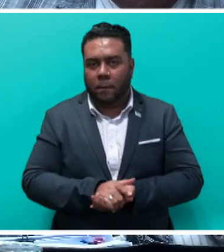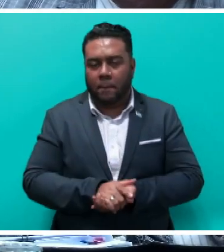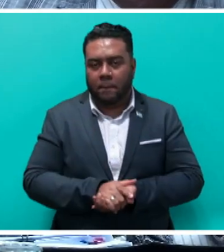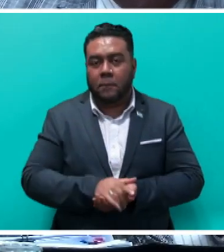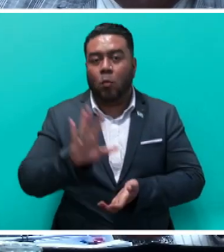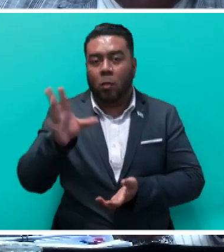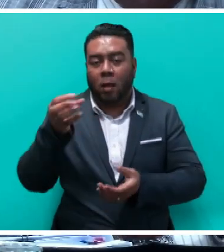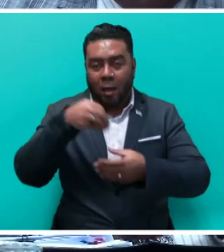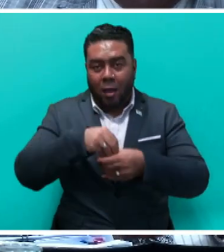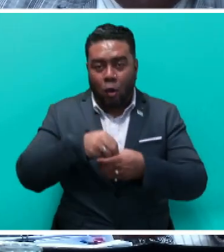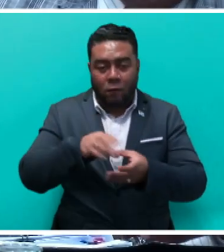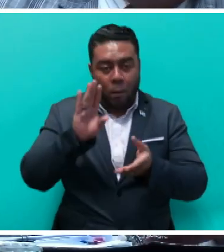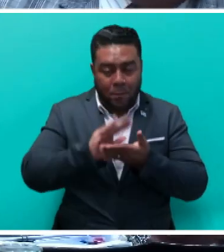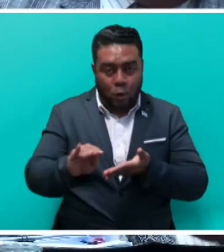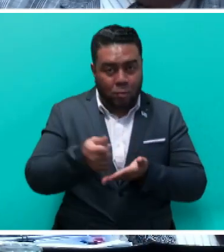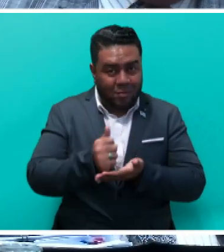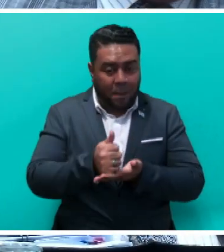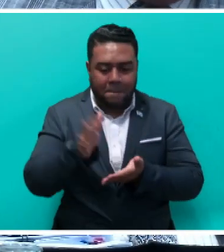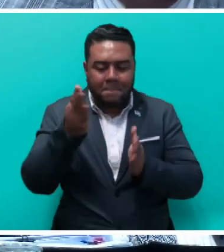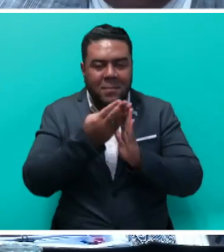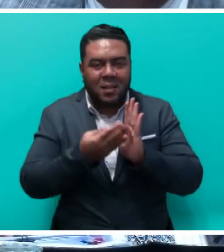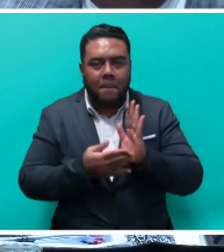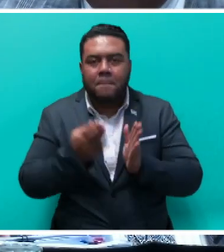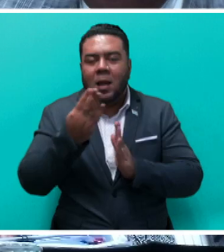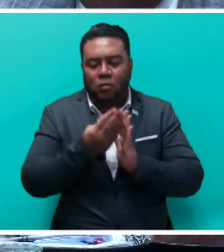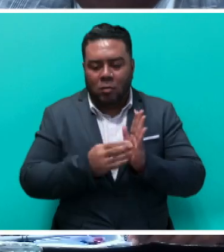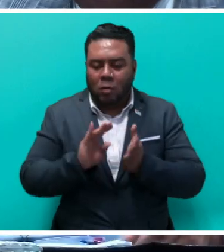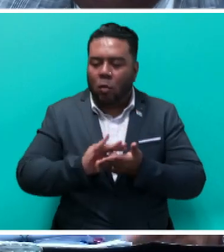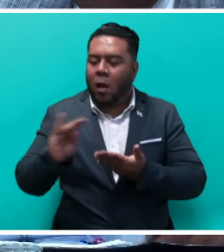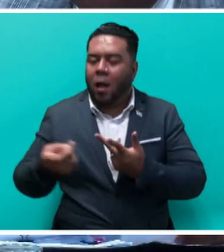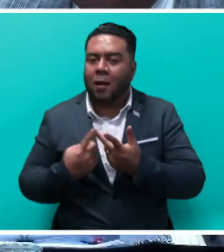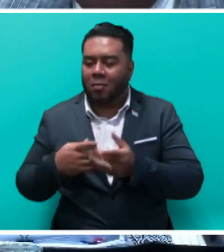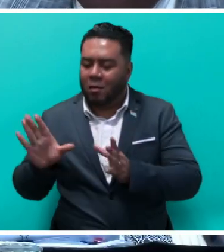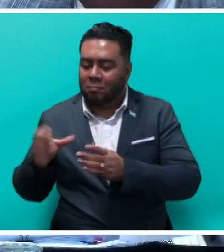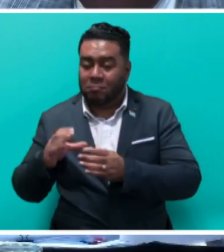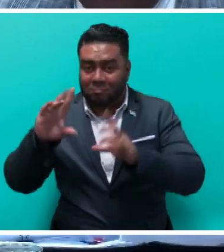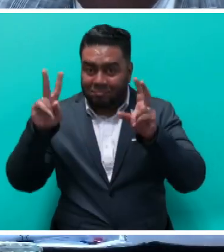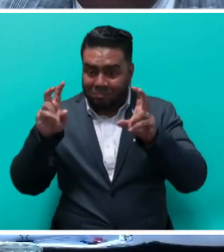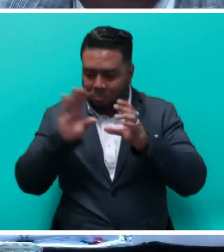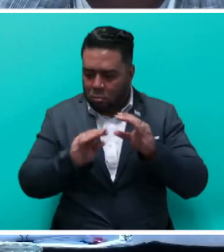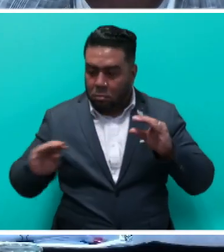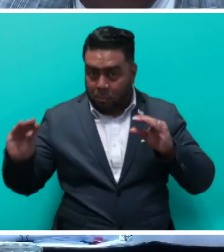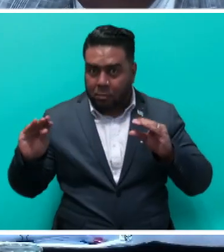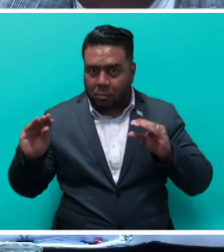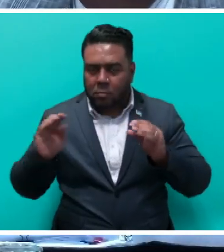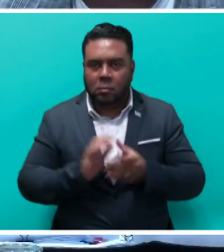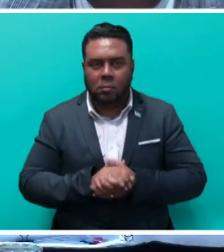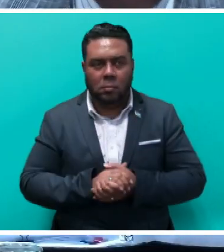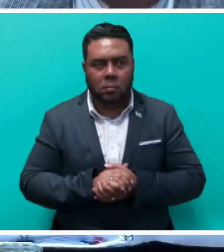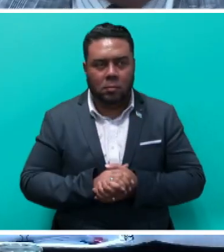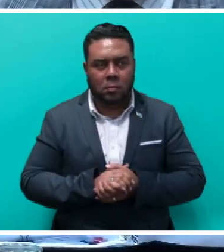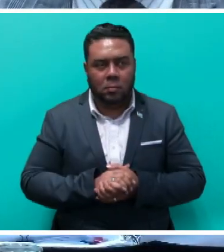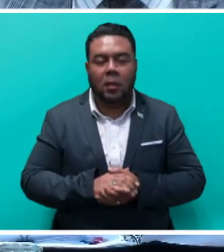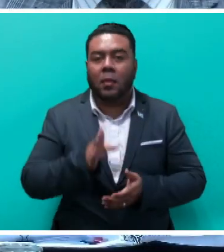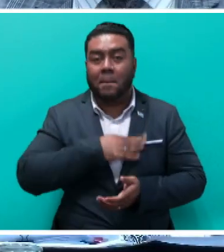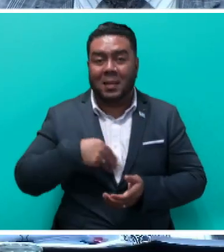head of appropriation administered by a budget sector agency to another appropriation category within the head of appropriation. The